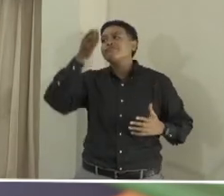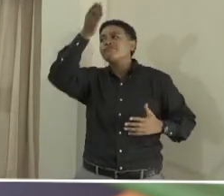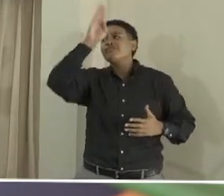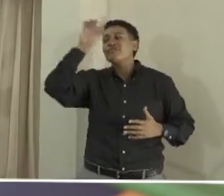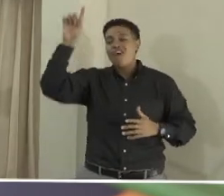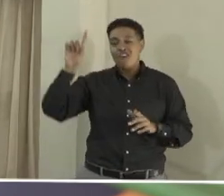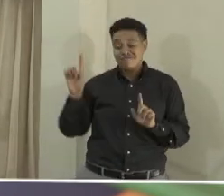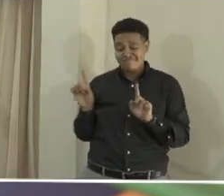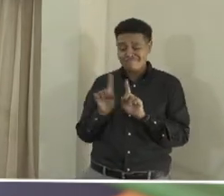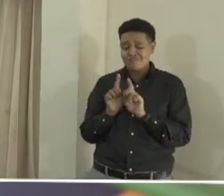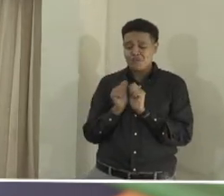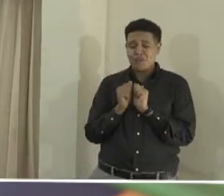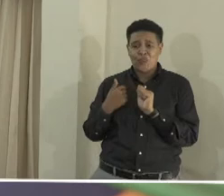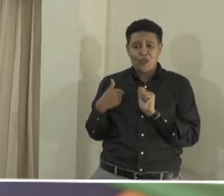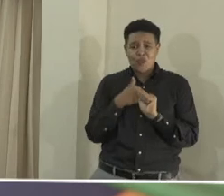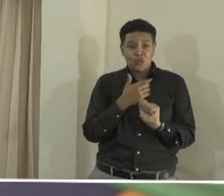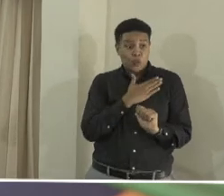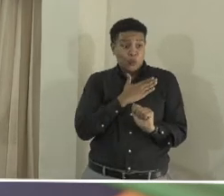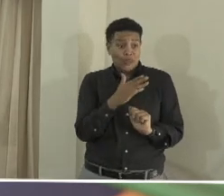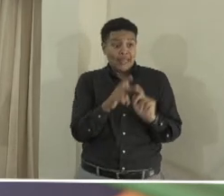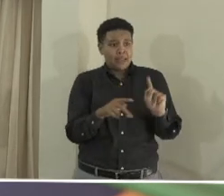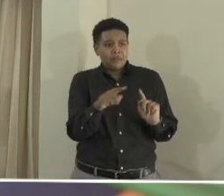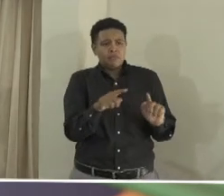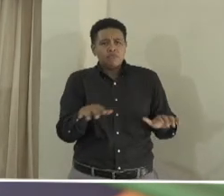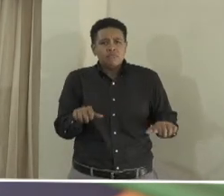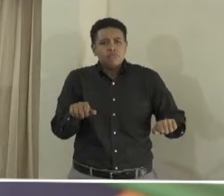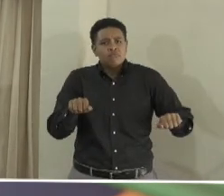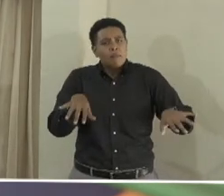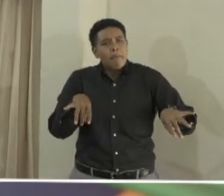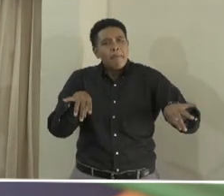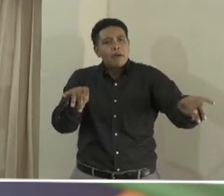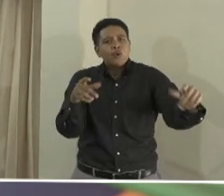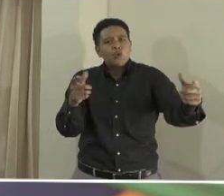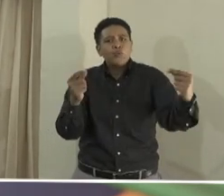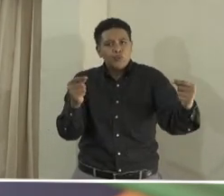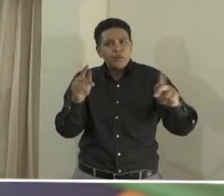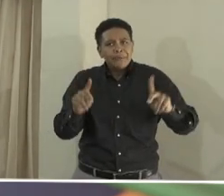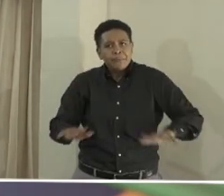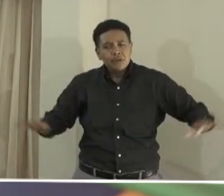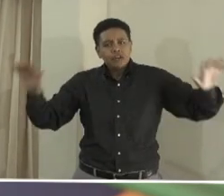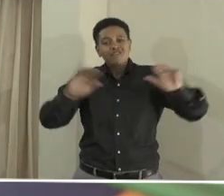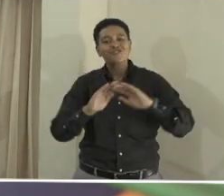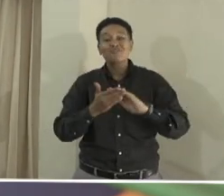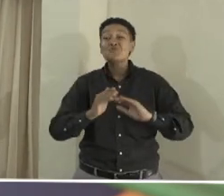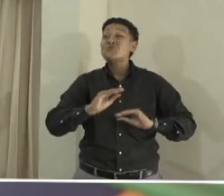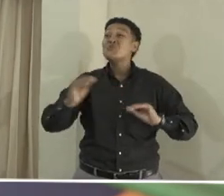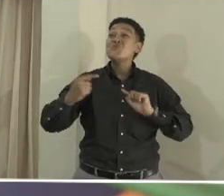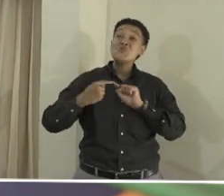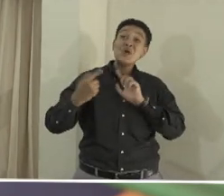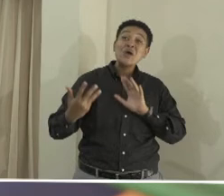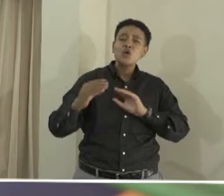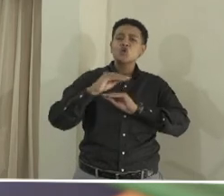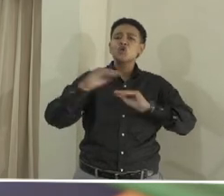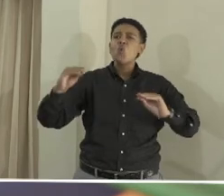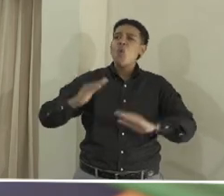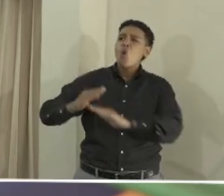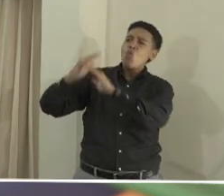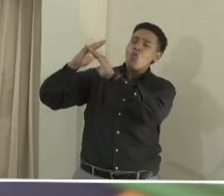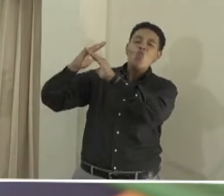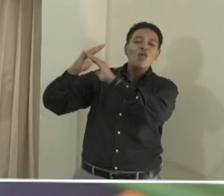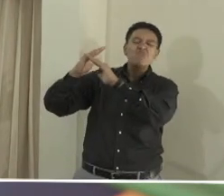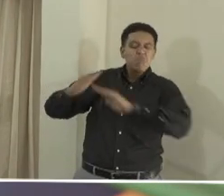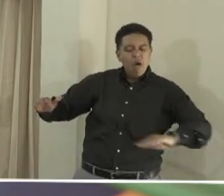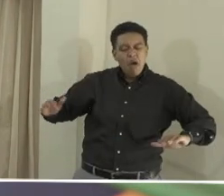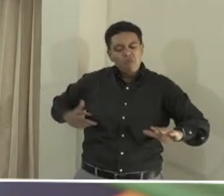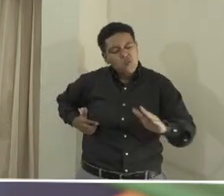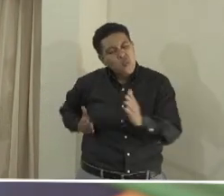our side, with the will of the people, the Jamaican people, no adversary, no obstacle can